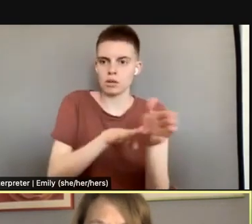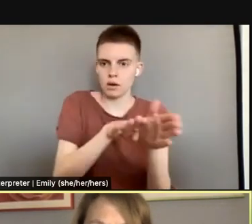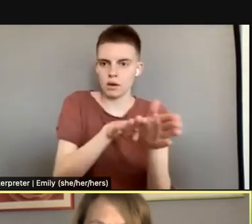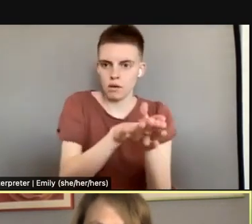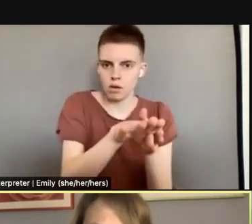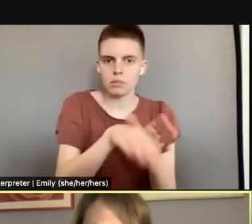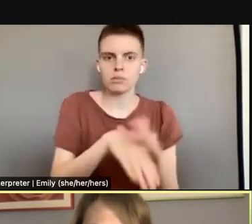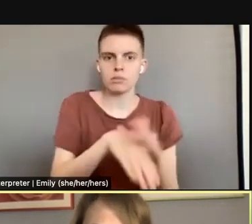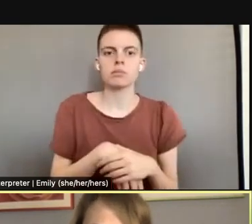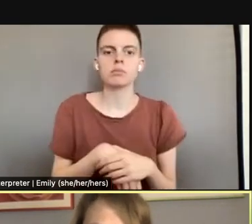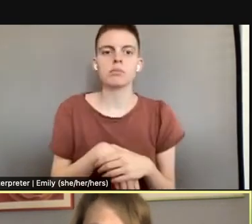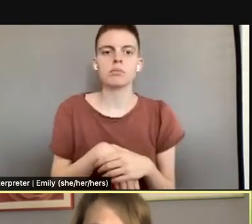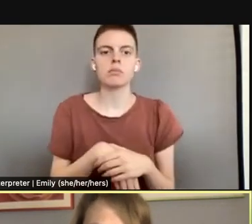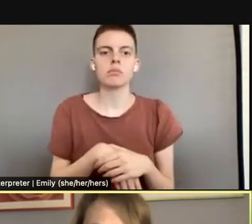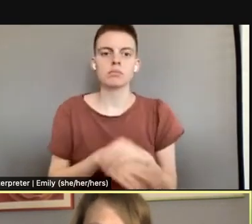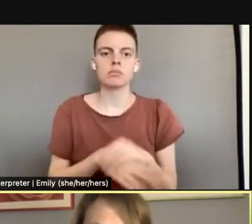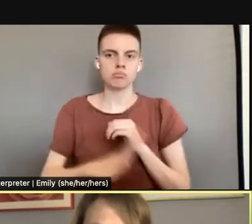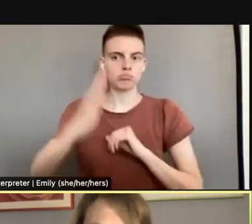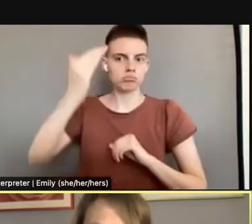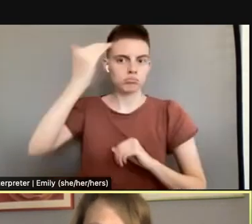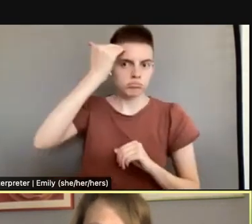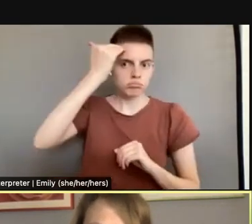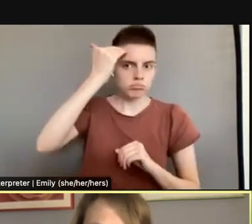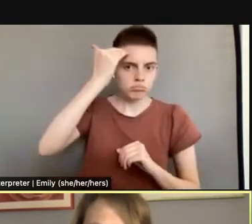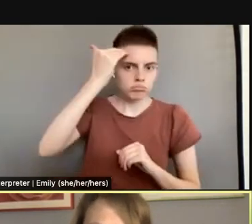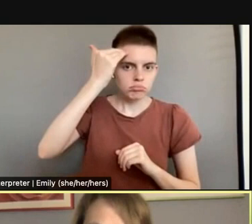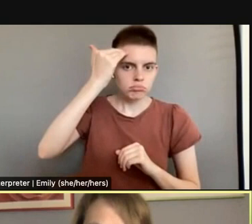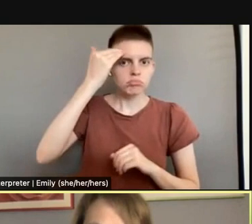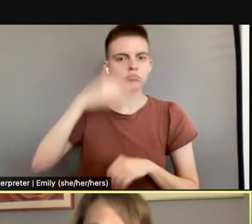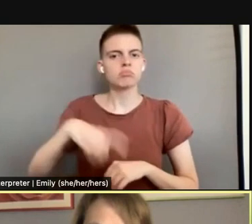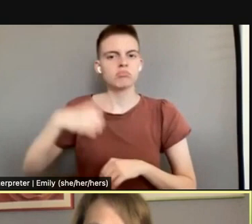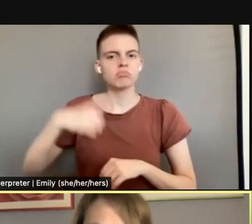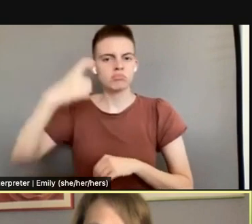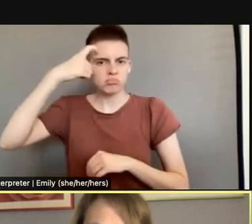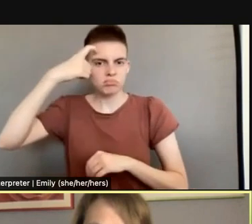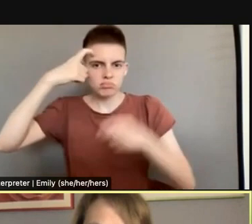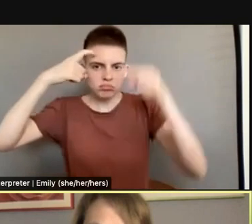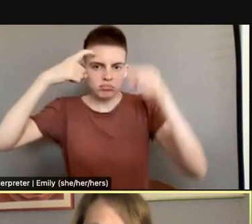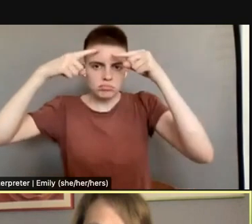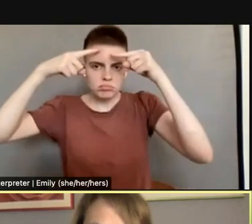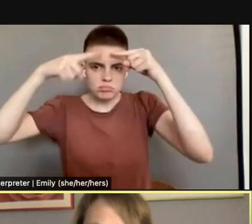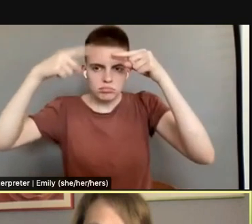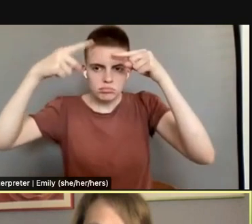Consciousness and cognition are the